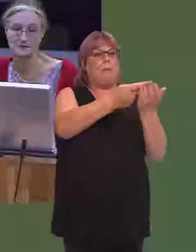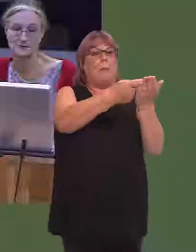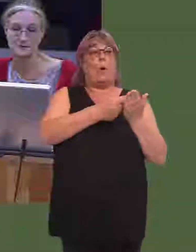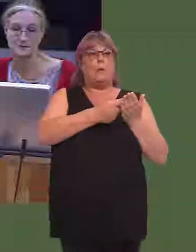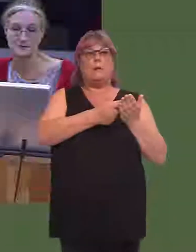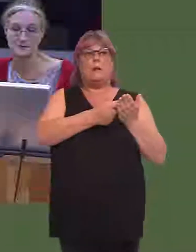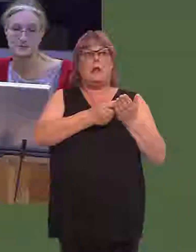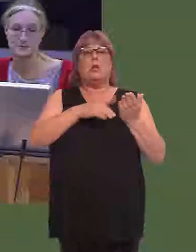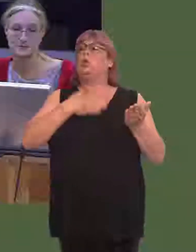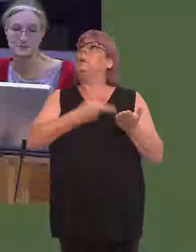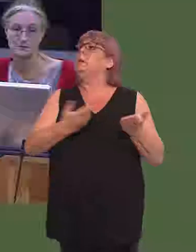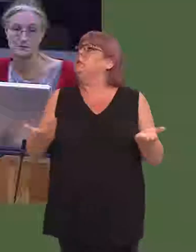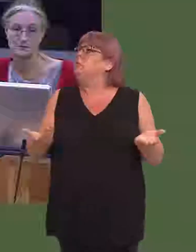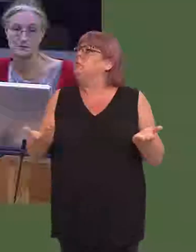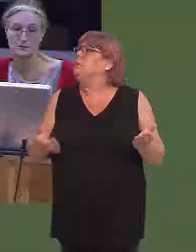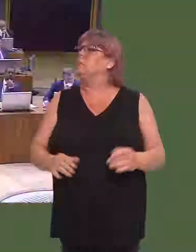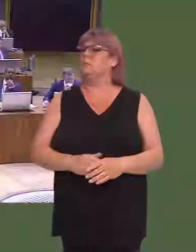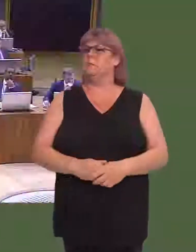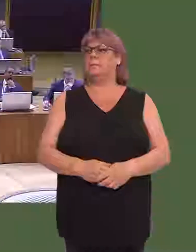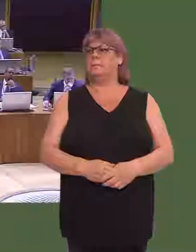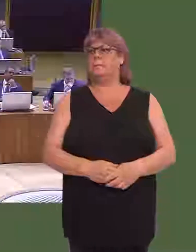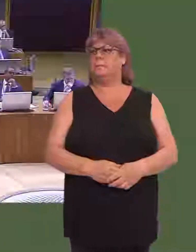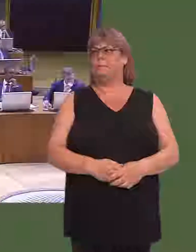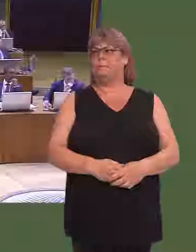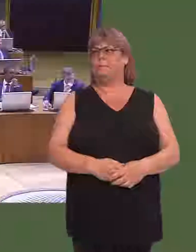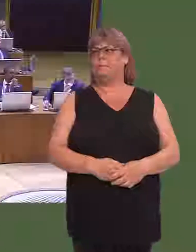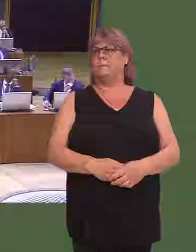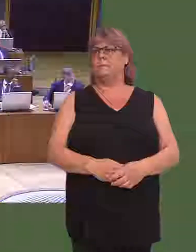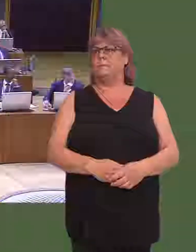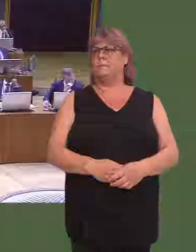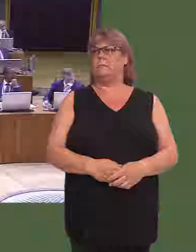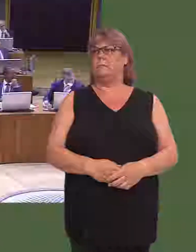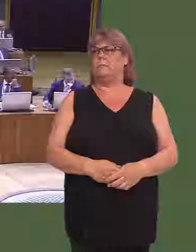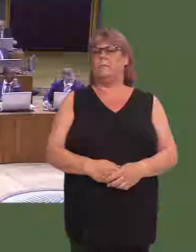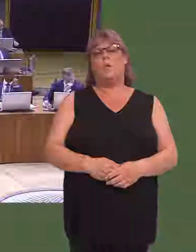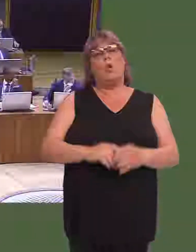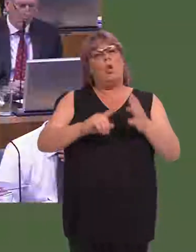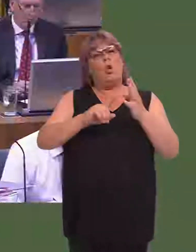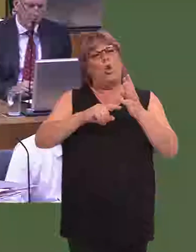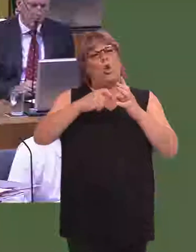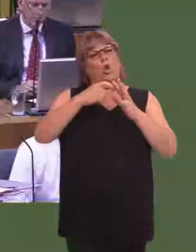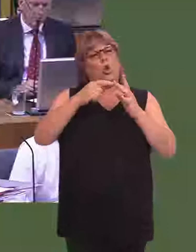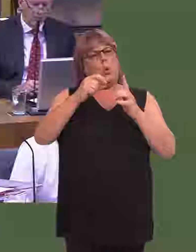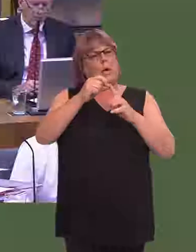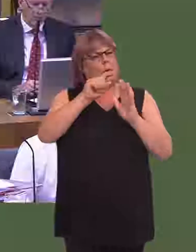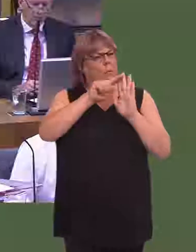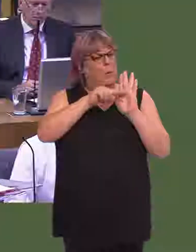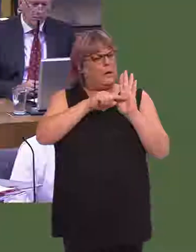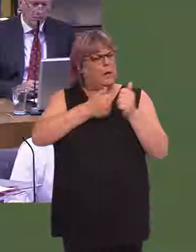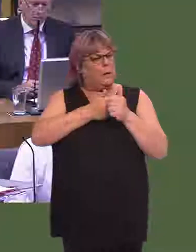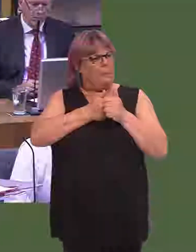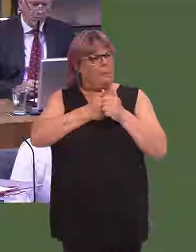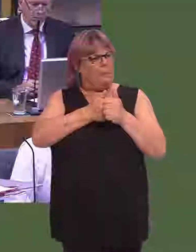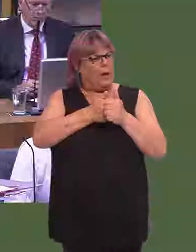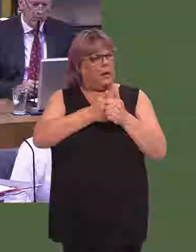Commission and others are unnecessary? Thank you. I'm not sure whether it's now UKIP policy to back what was